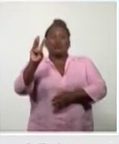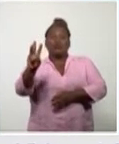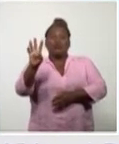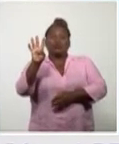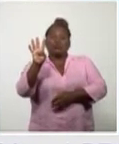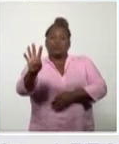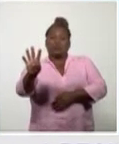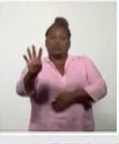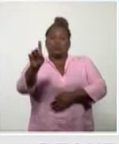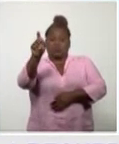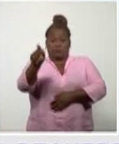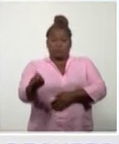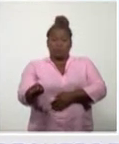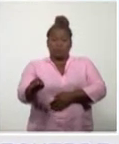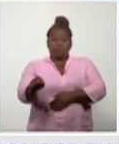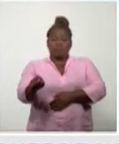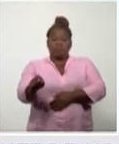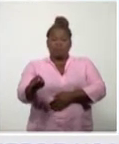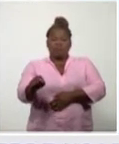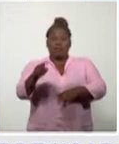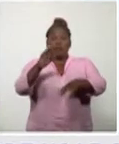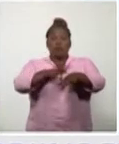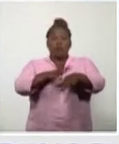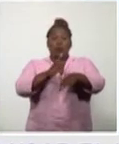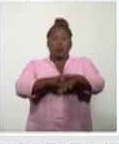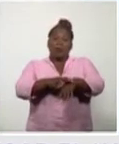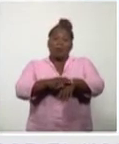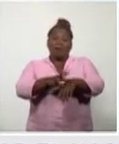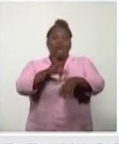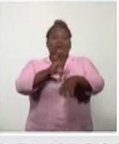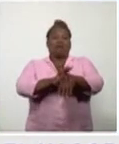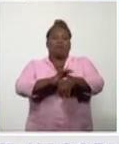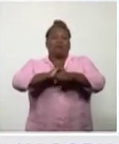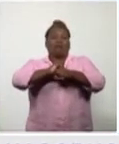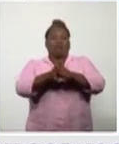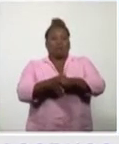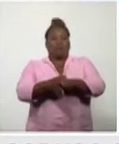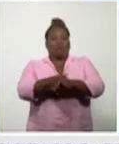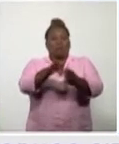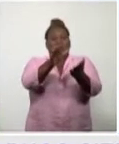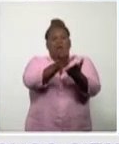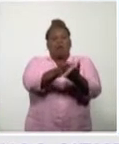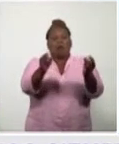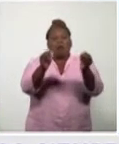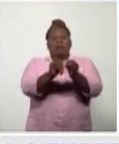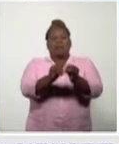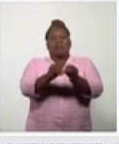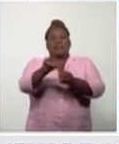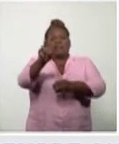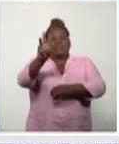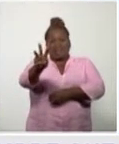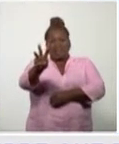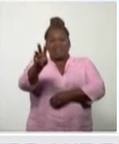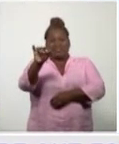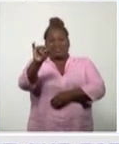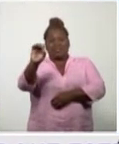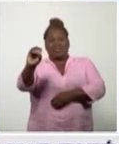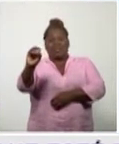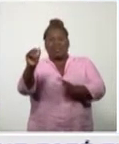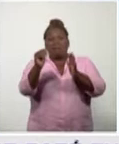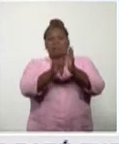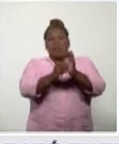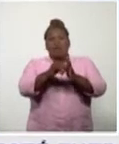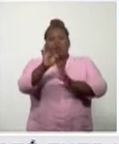4,734 people died in the world as a result of this disease, for a cumulative total of